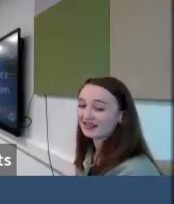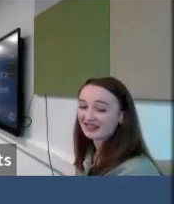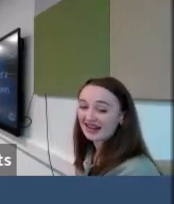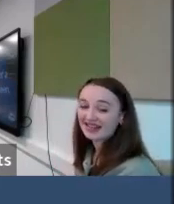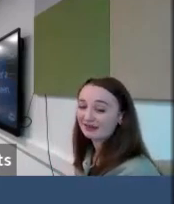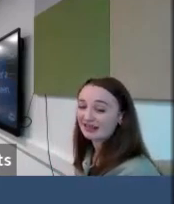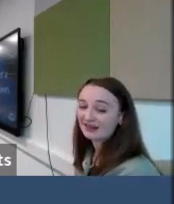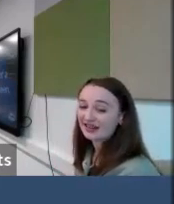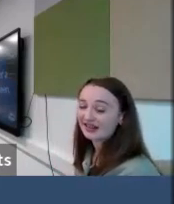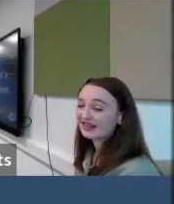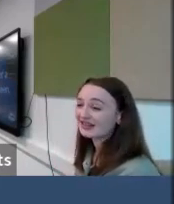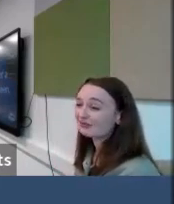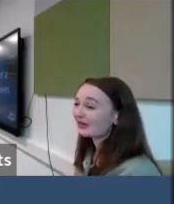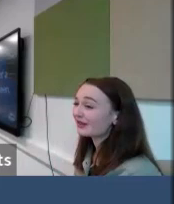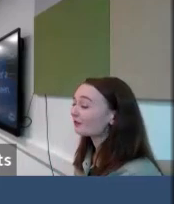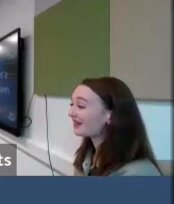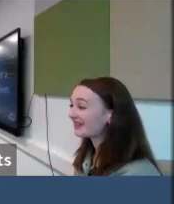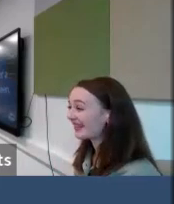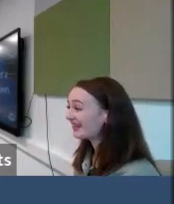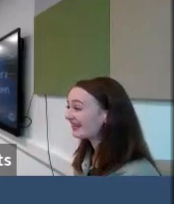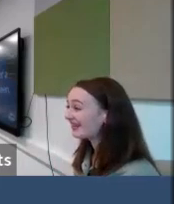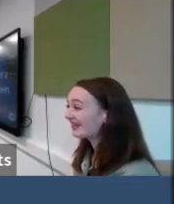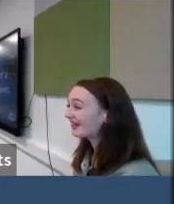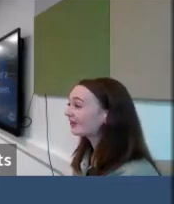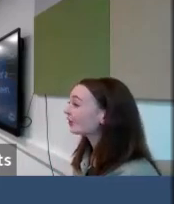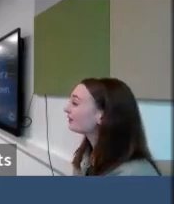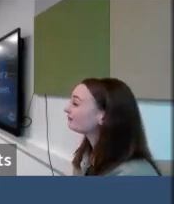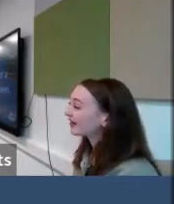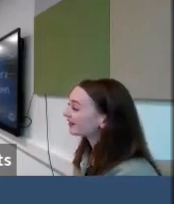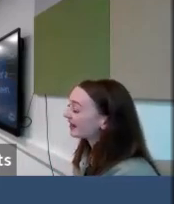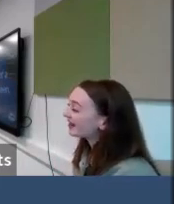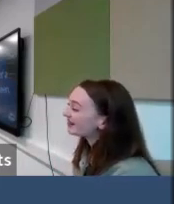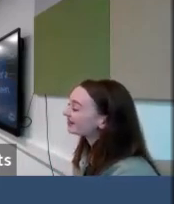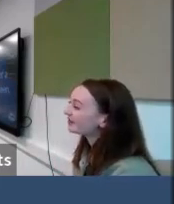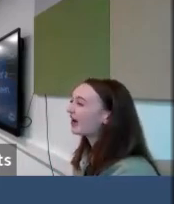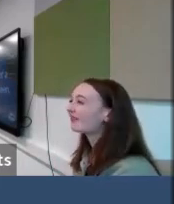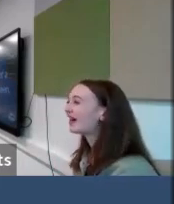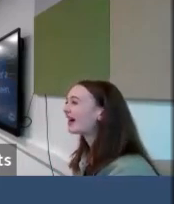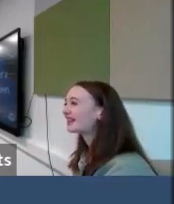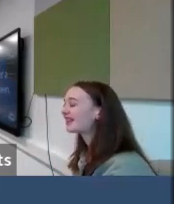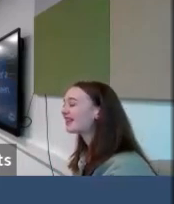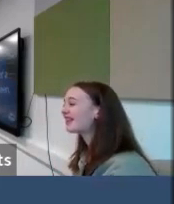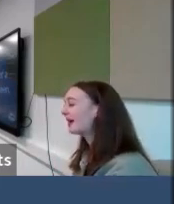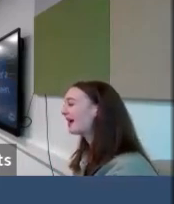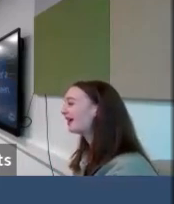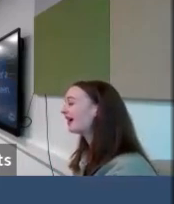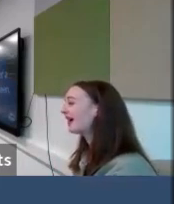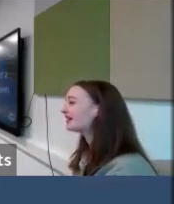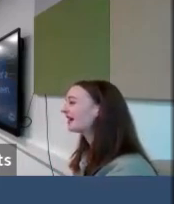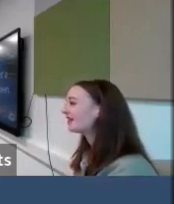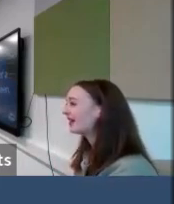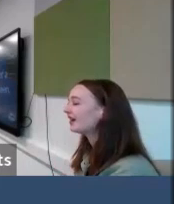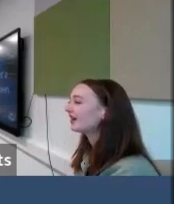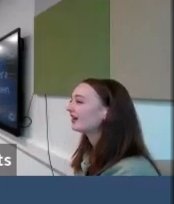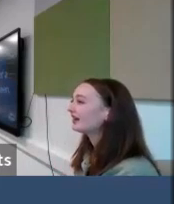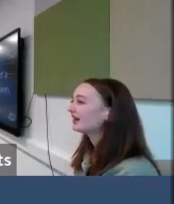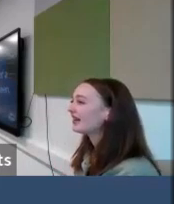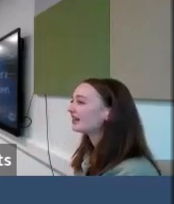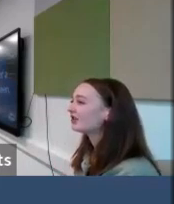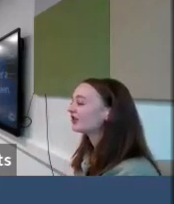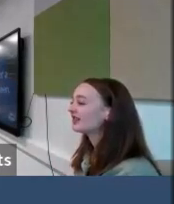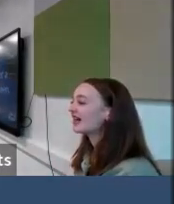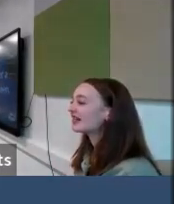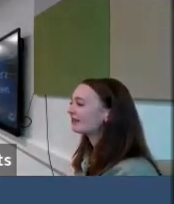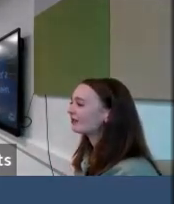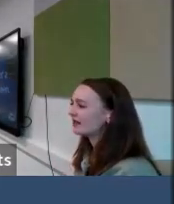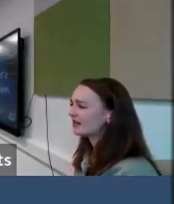all in the society we live in is simply not being seen, not being recognised, not having our access needs met. And I think